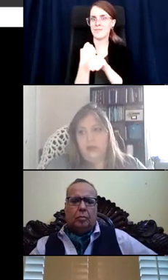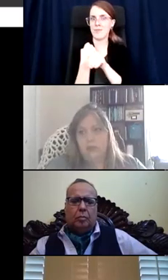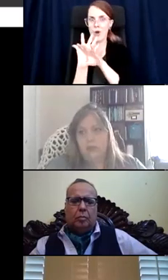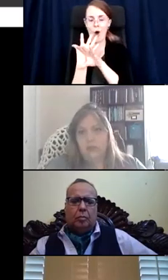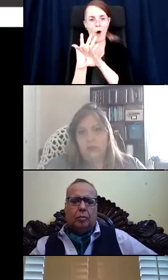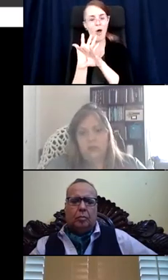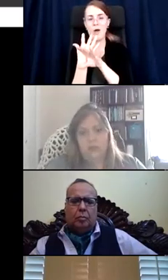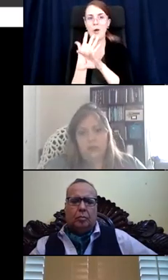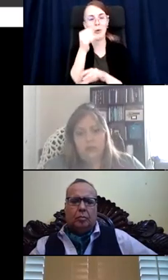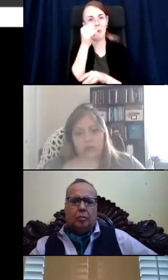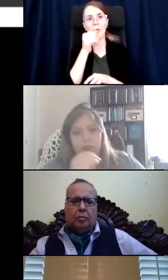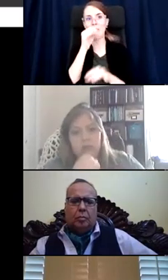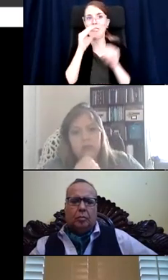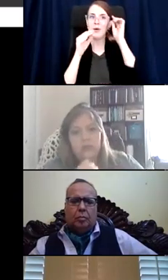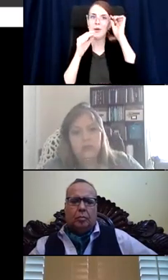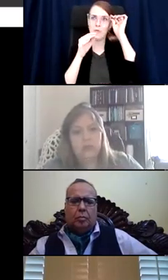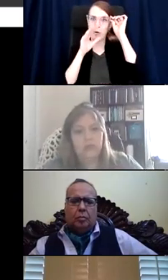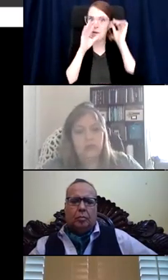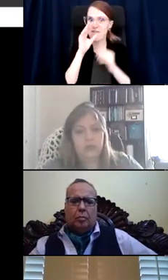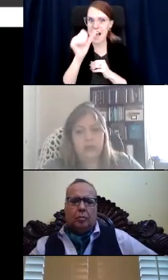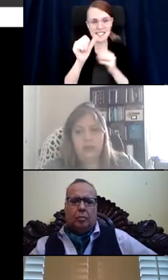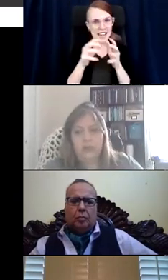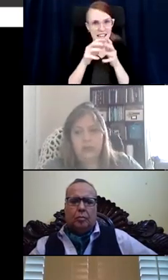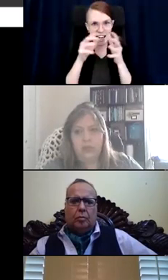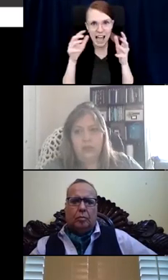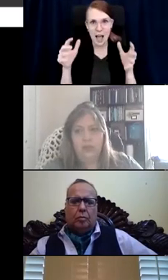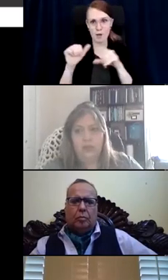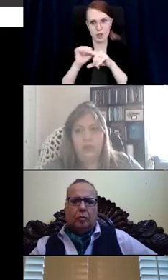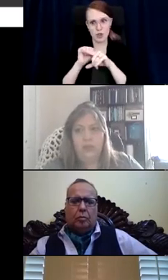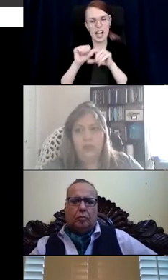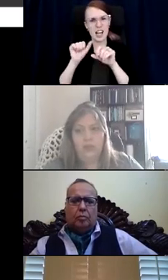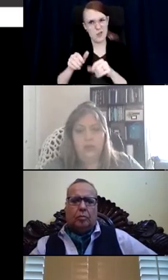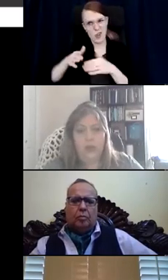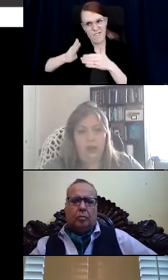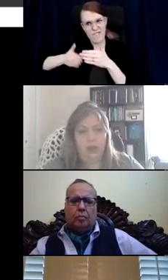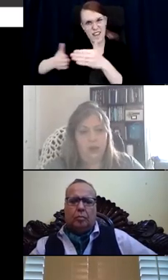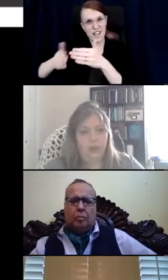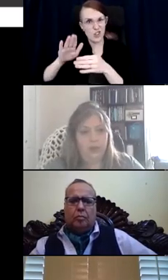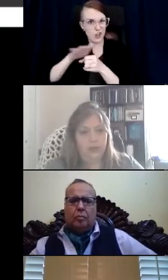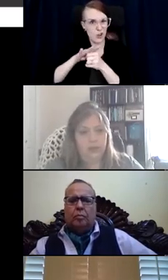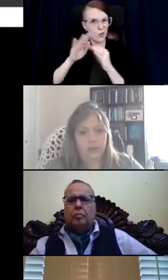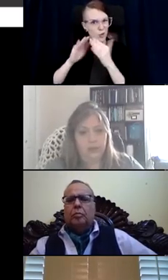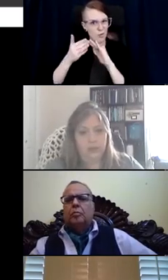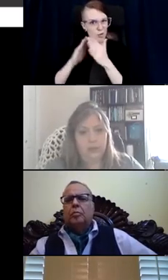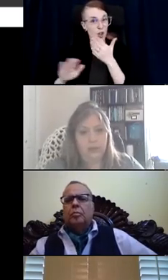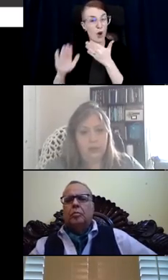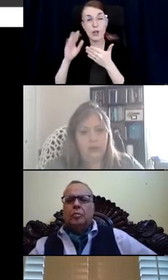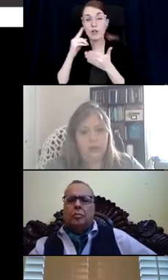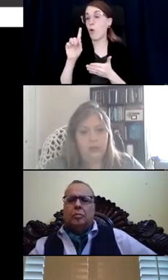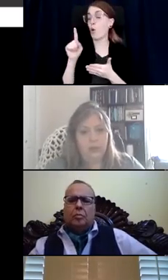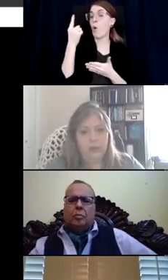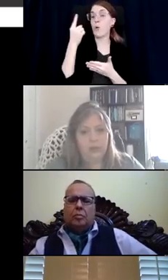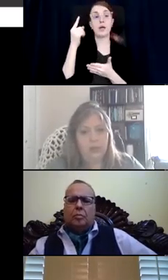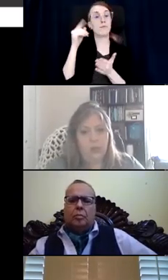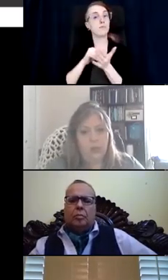fascinated by how much training you can get done at your local community college for $1,800. For employers